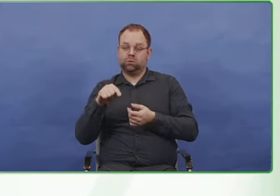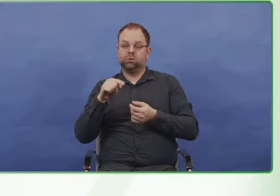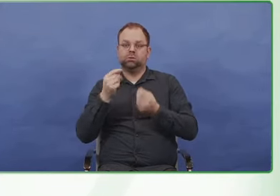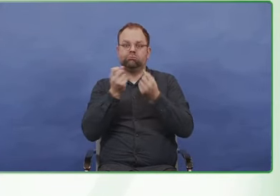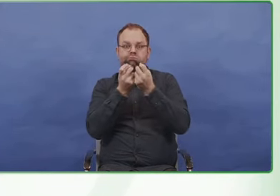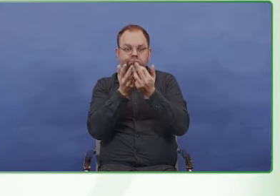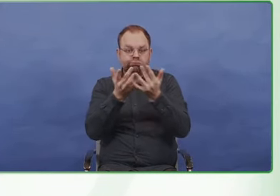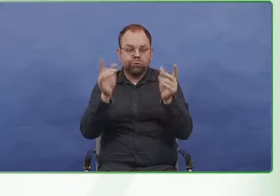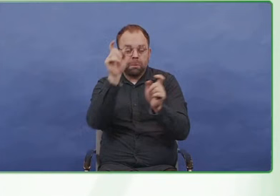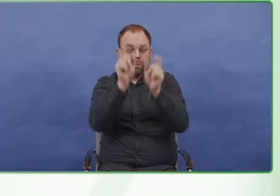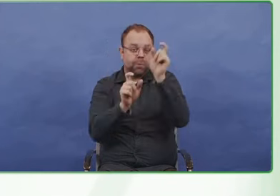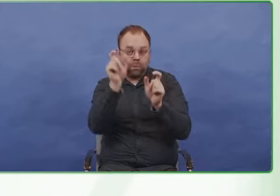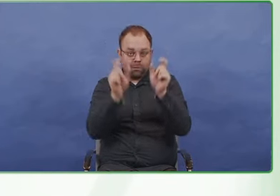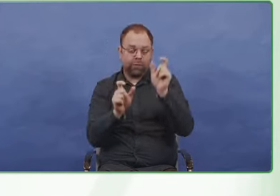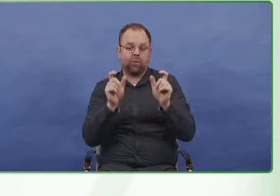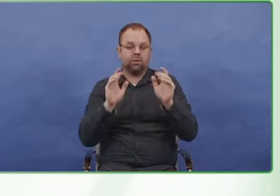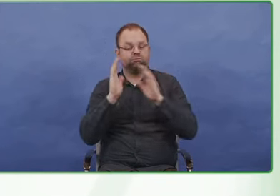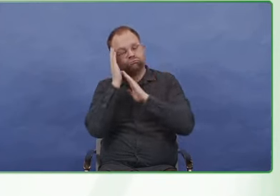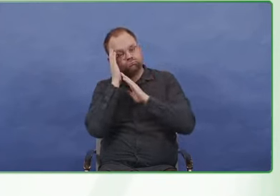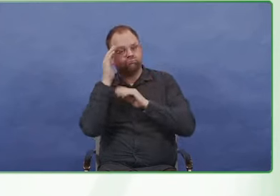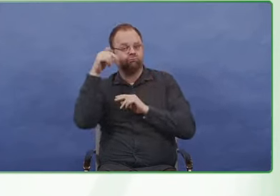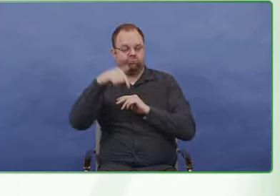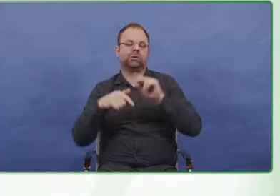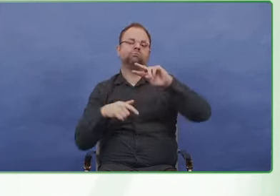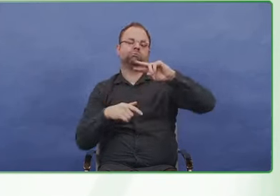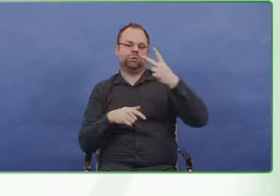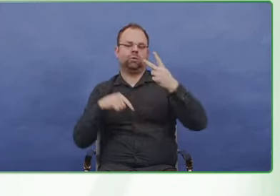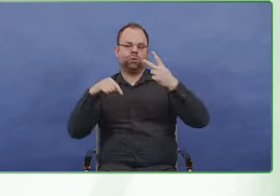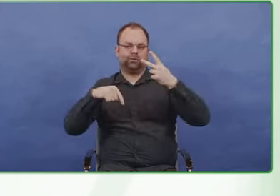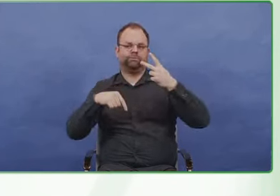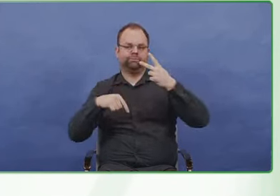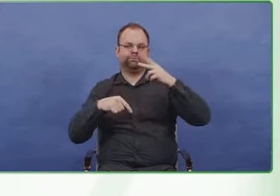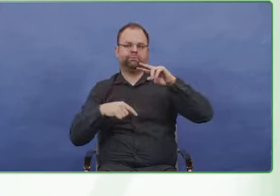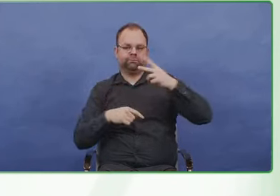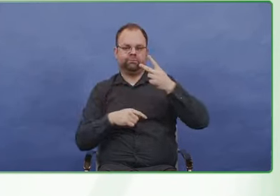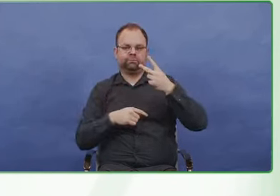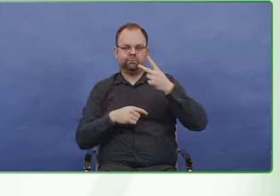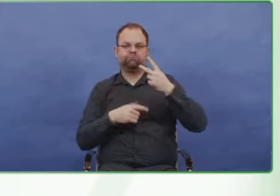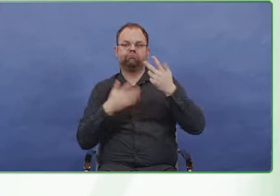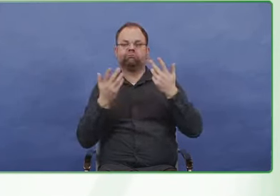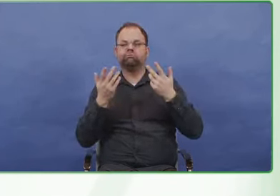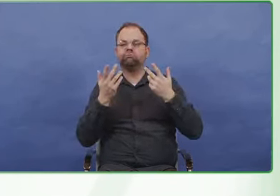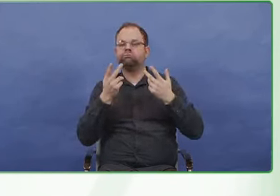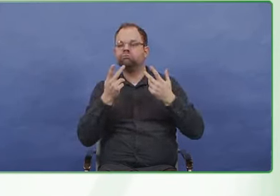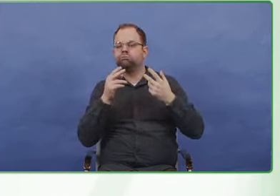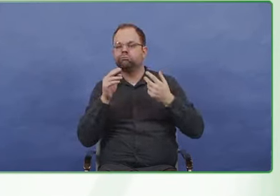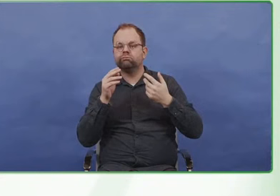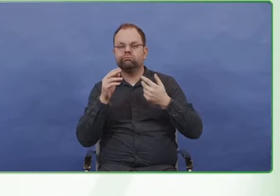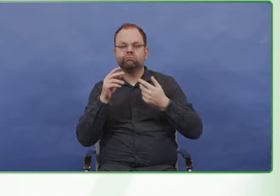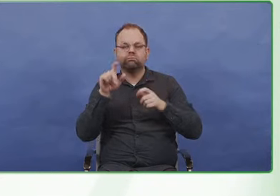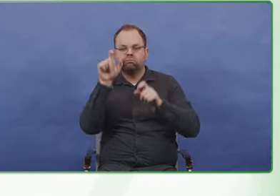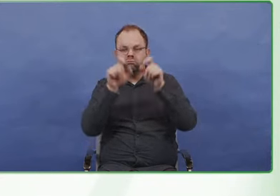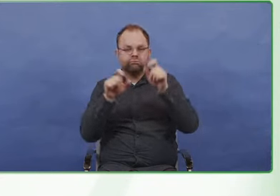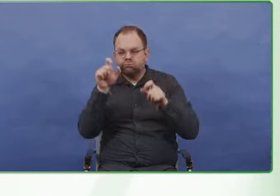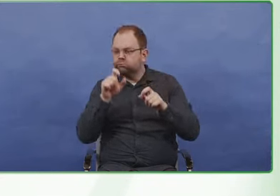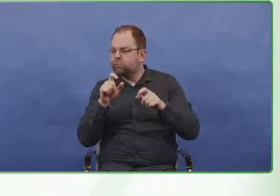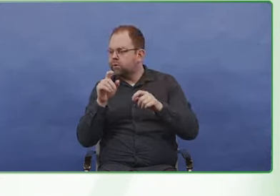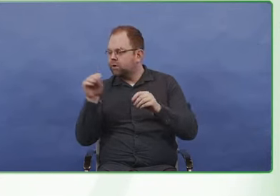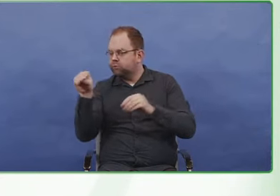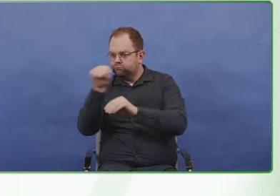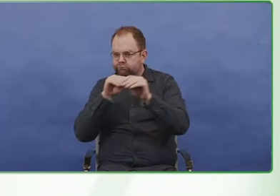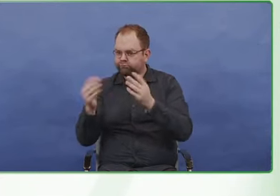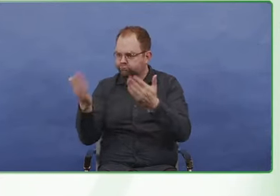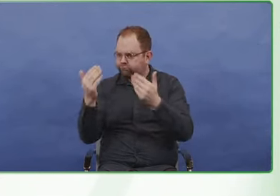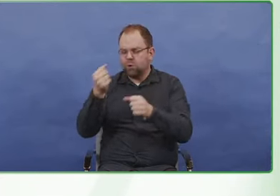Well, we have certain challenges, as we all know that India is a developing country, but within this scope, we have